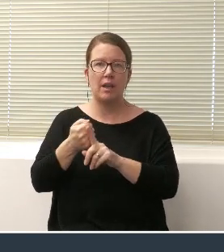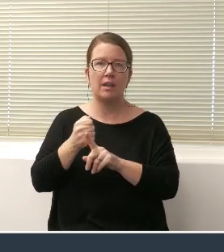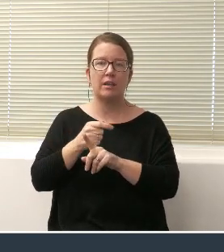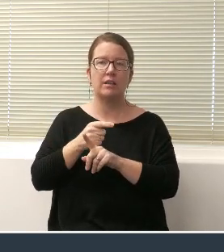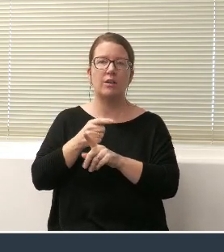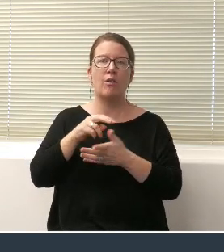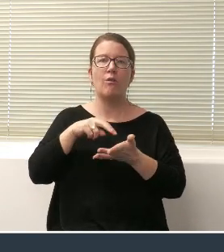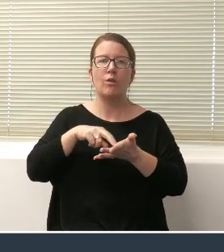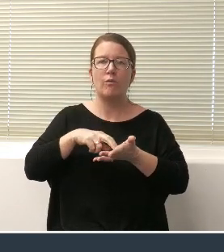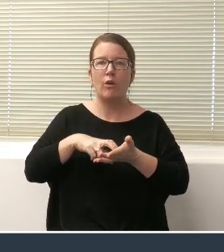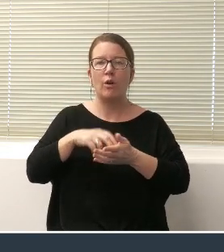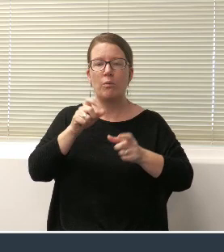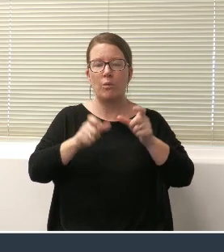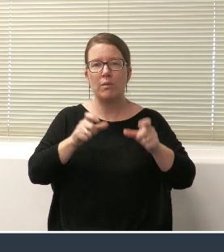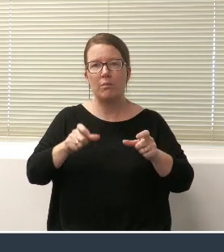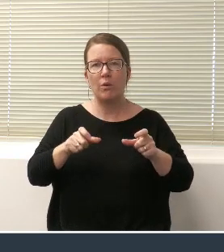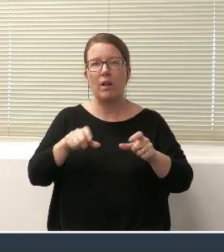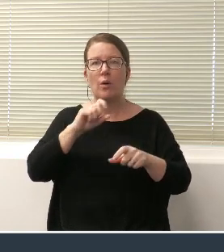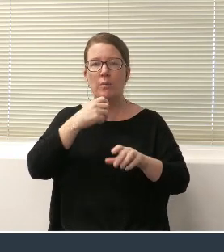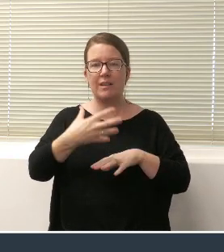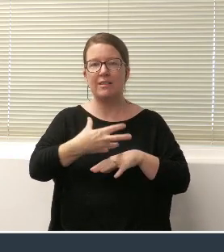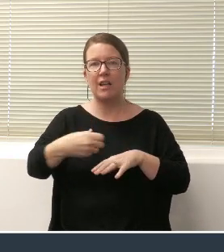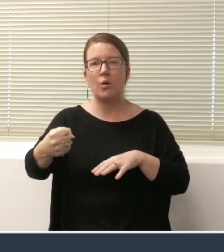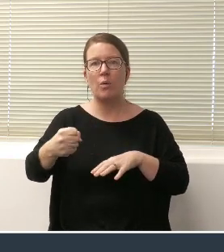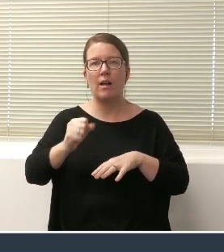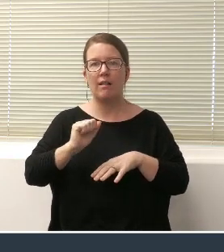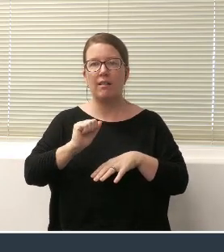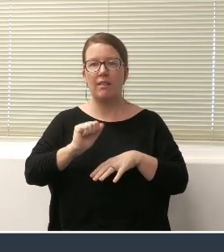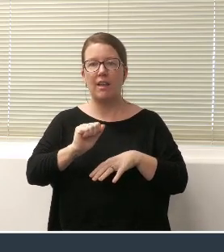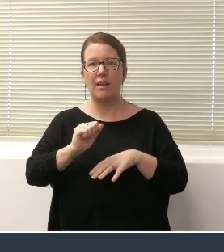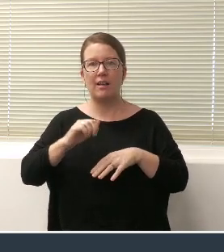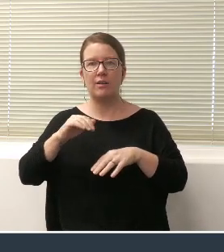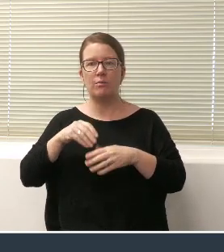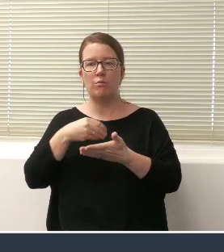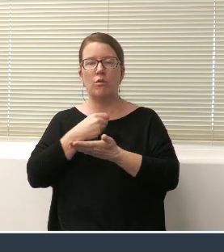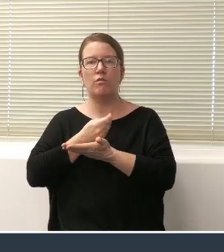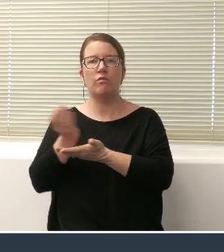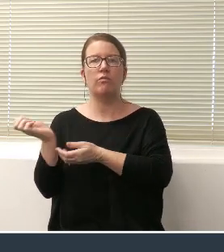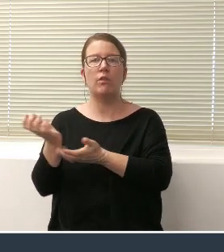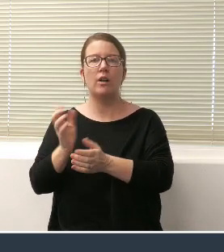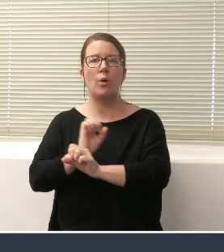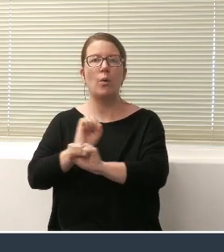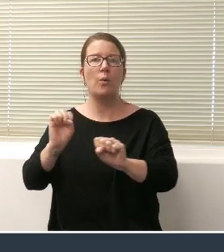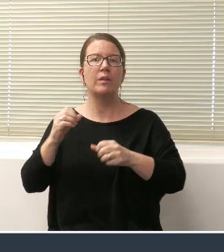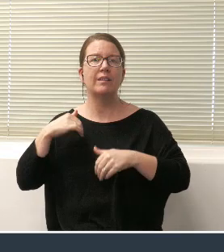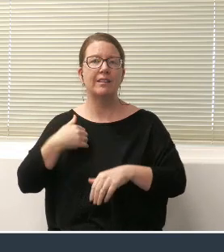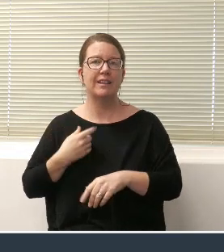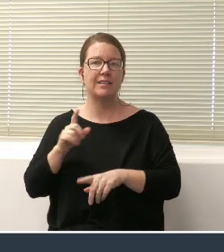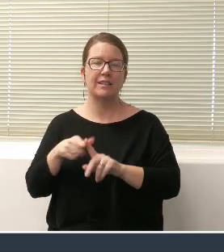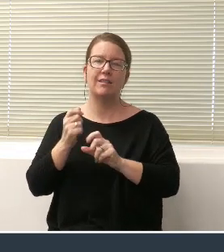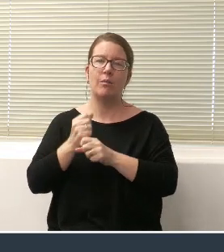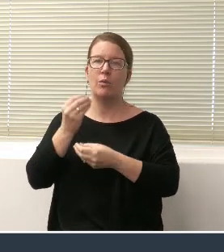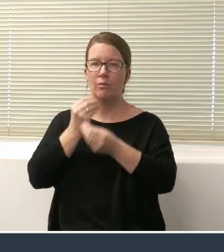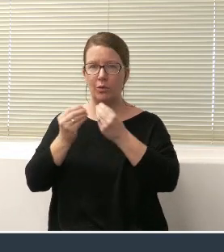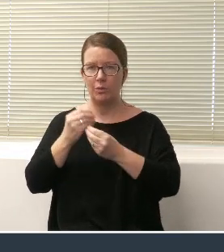our really vulnerable people and take away from their ability to provide their needs. Most of these are things